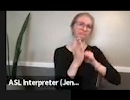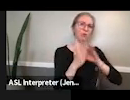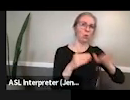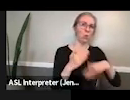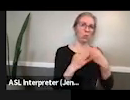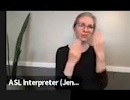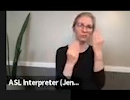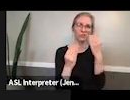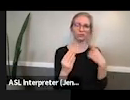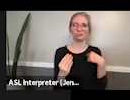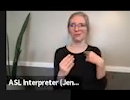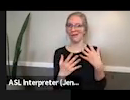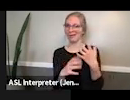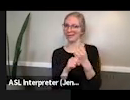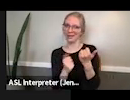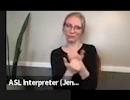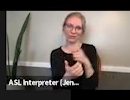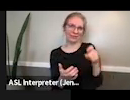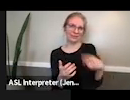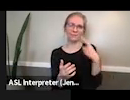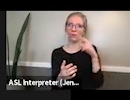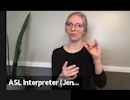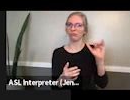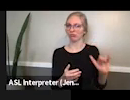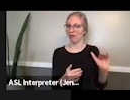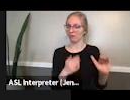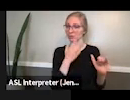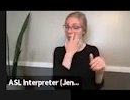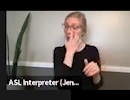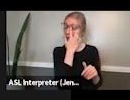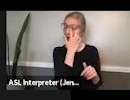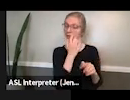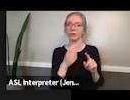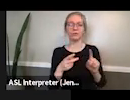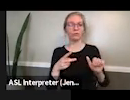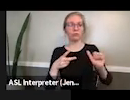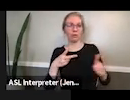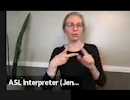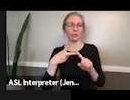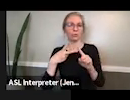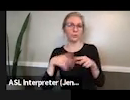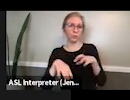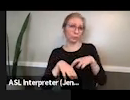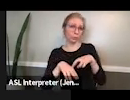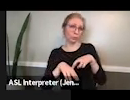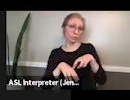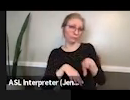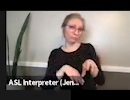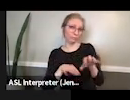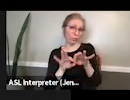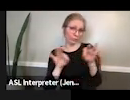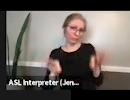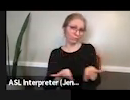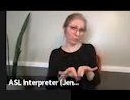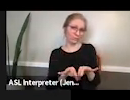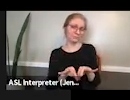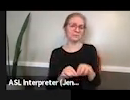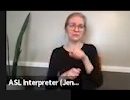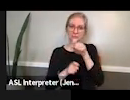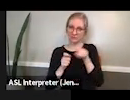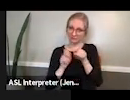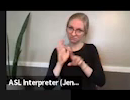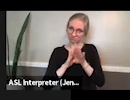on that child and that family. The other one is a referral form, which we developed specifically for First